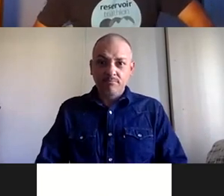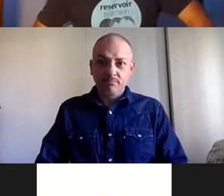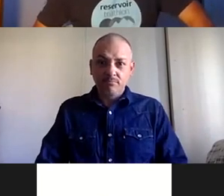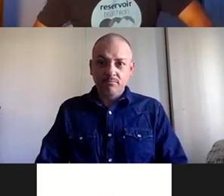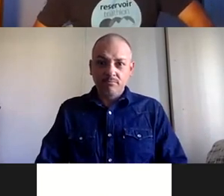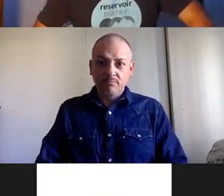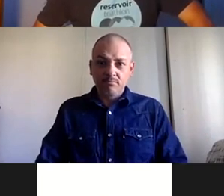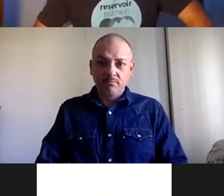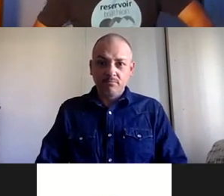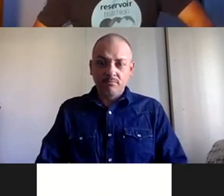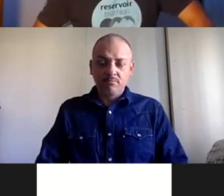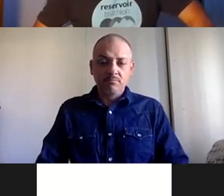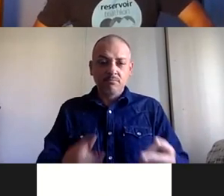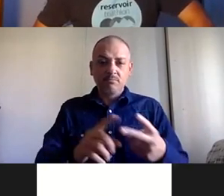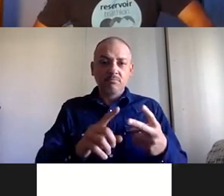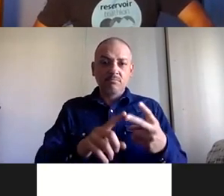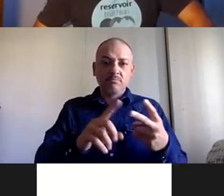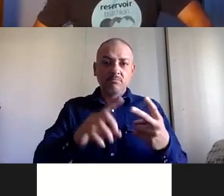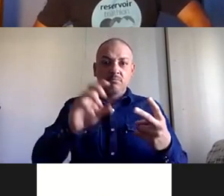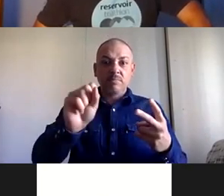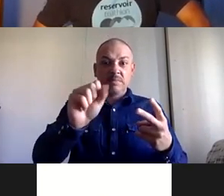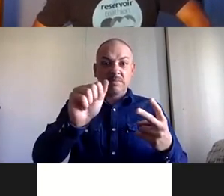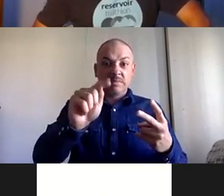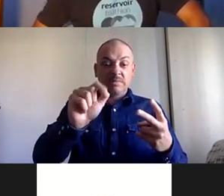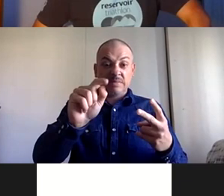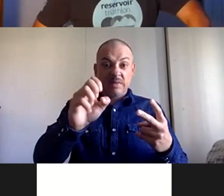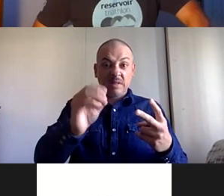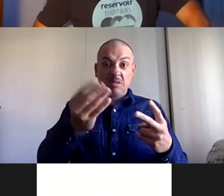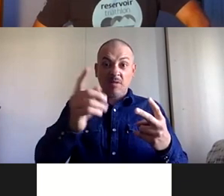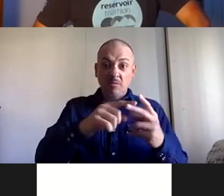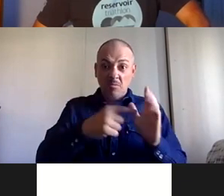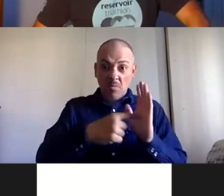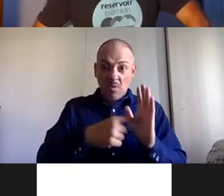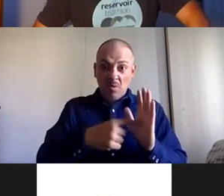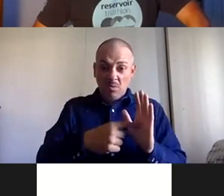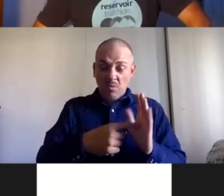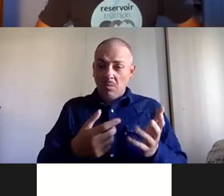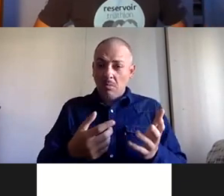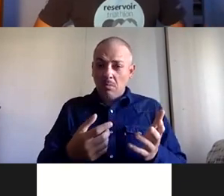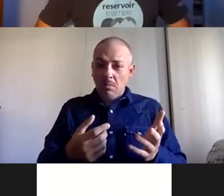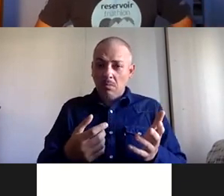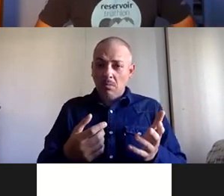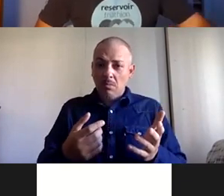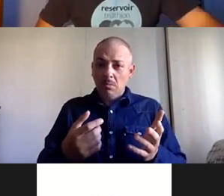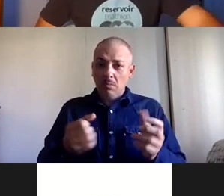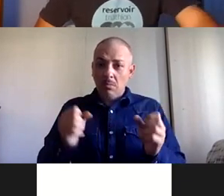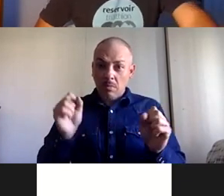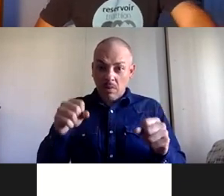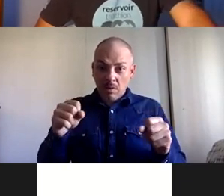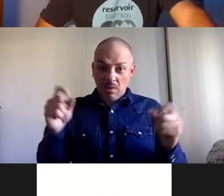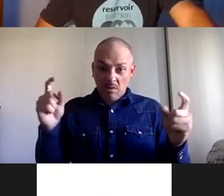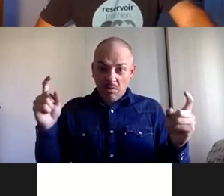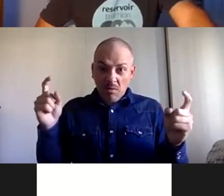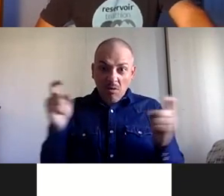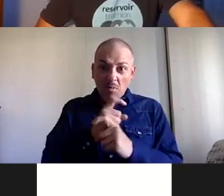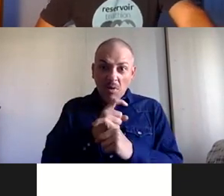The state that we will feed to our model can be something more complex.